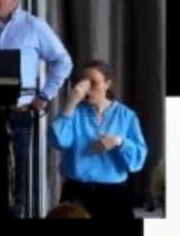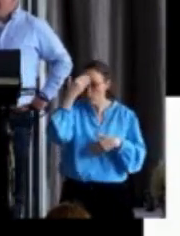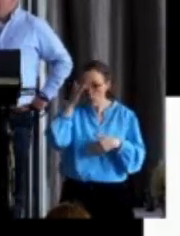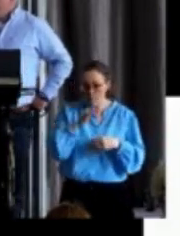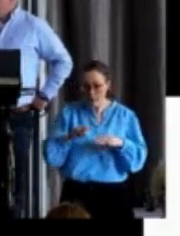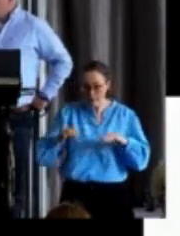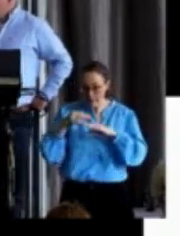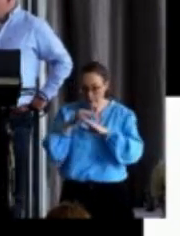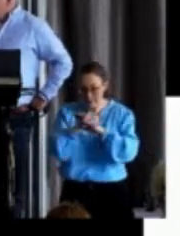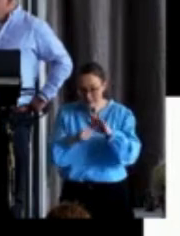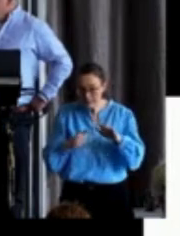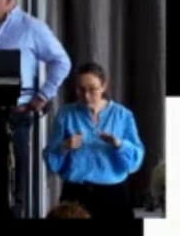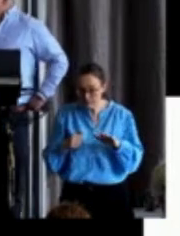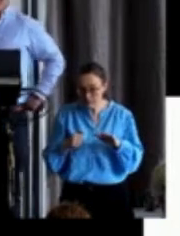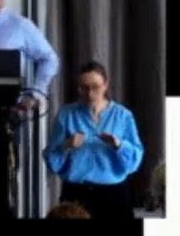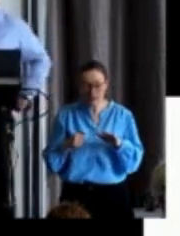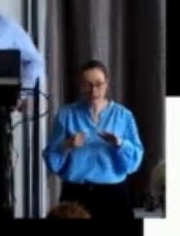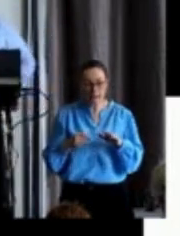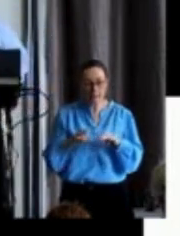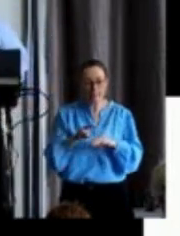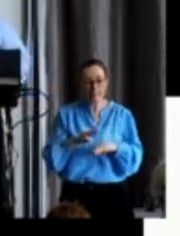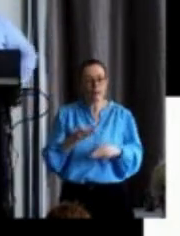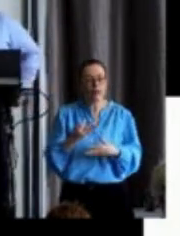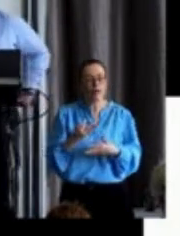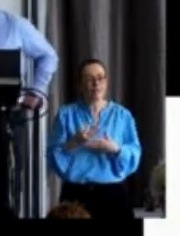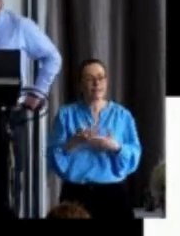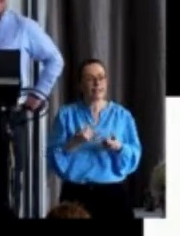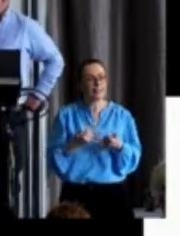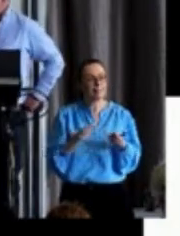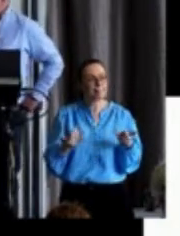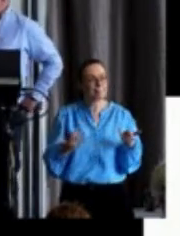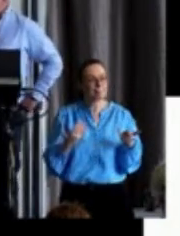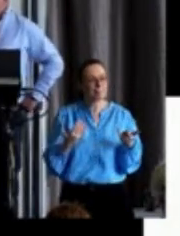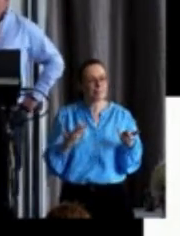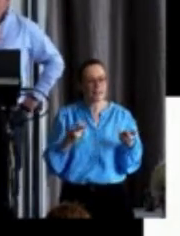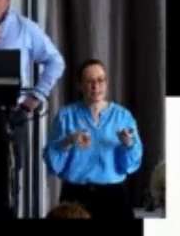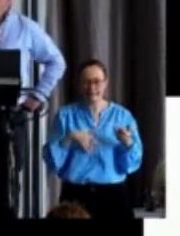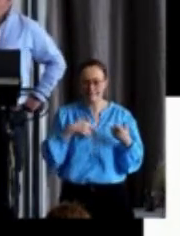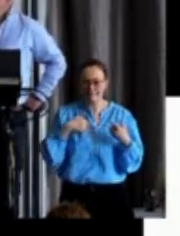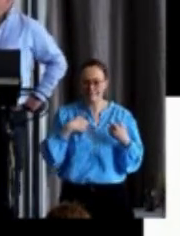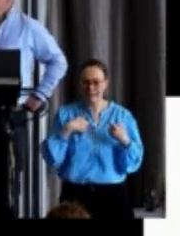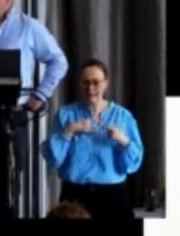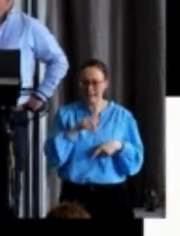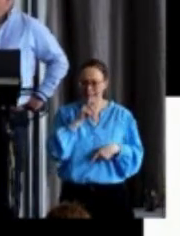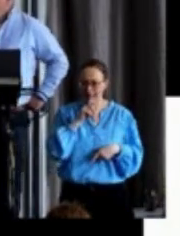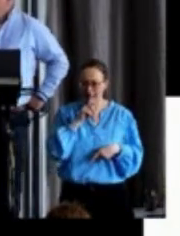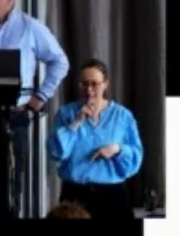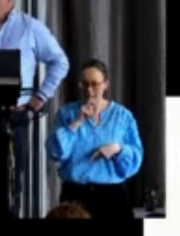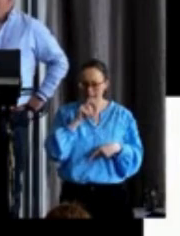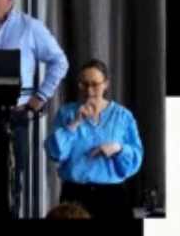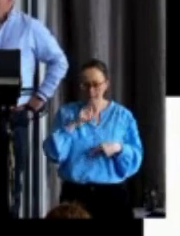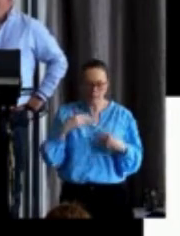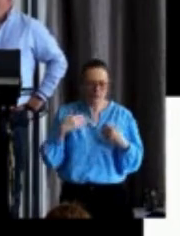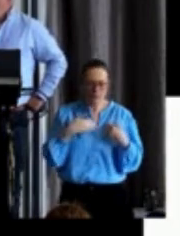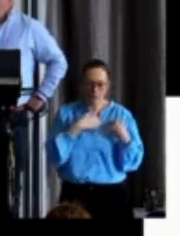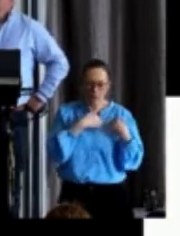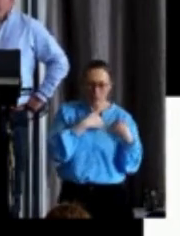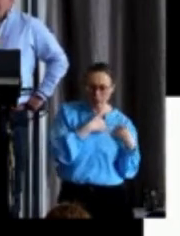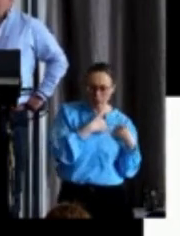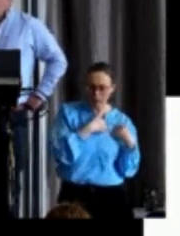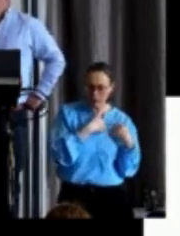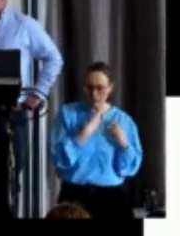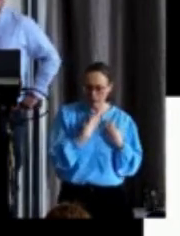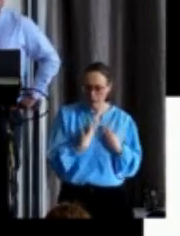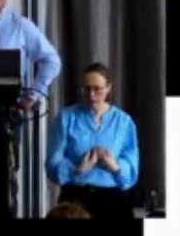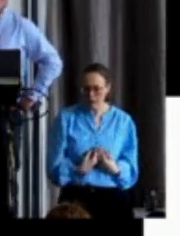people experience illnesses, is that they tend, the burden of silence is very powerful.